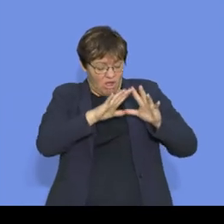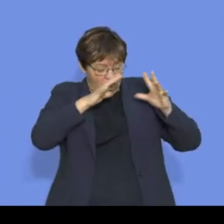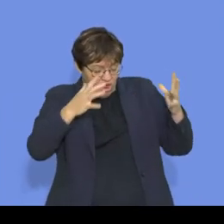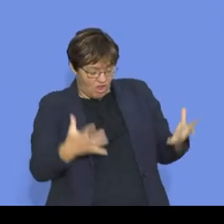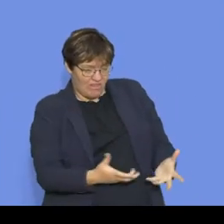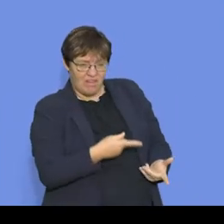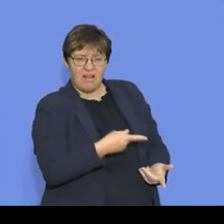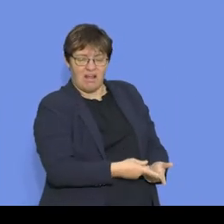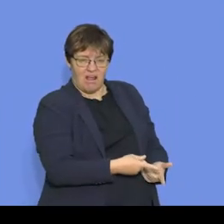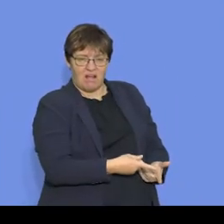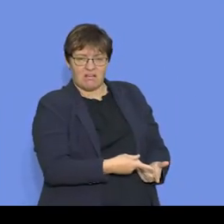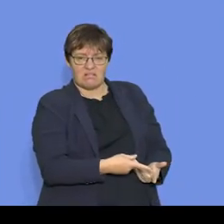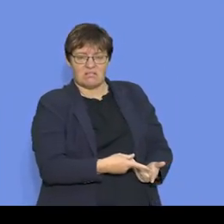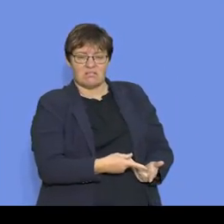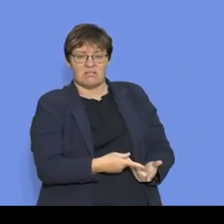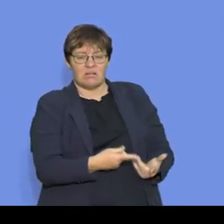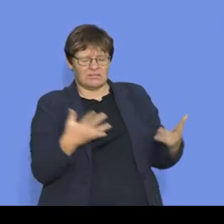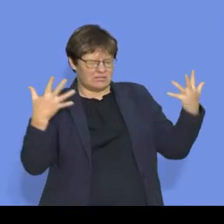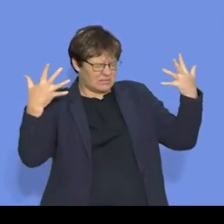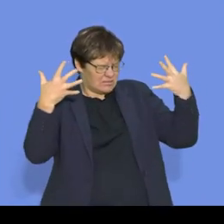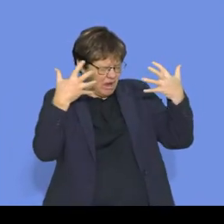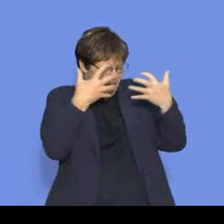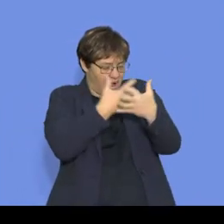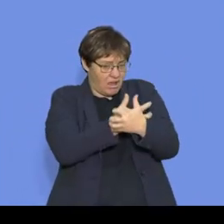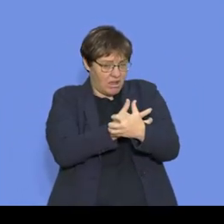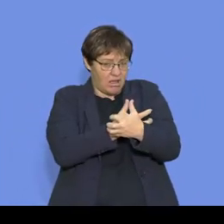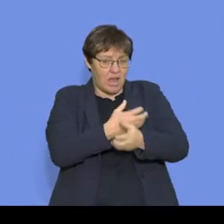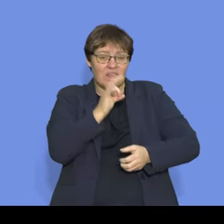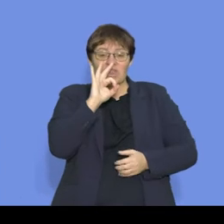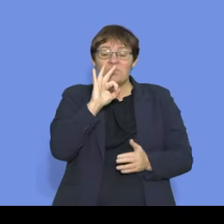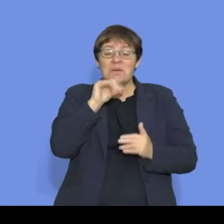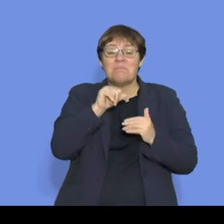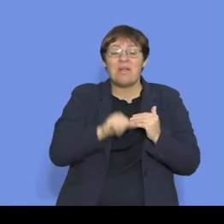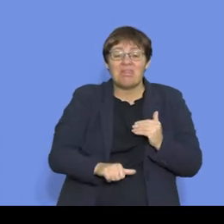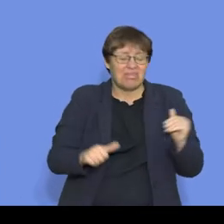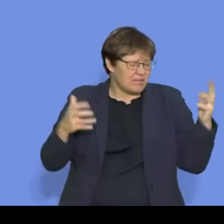Earth was in total darkness for 3 months.